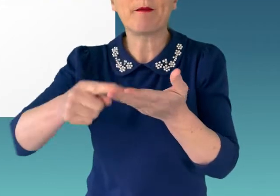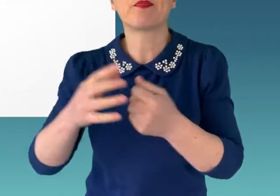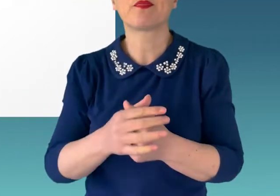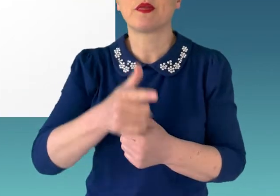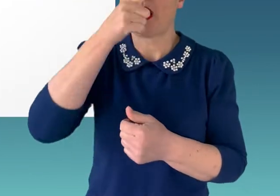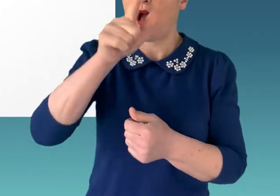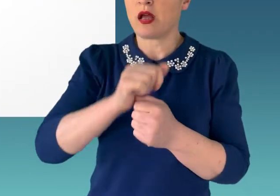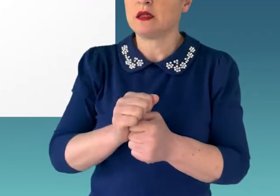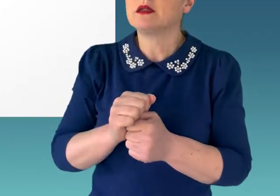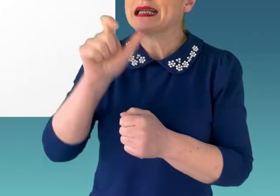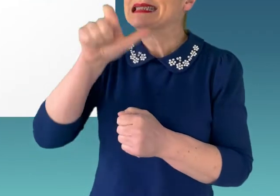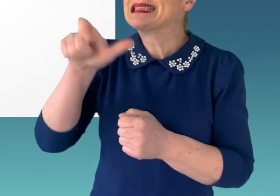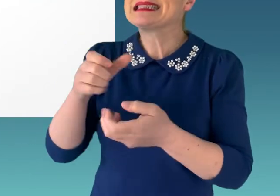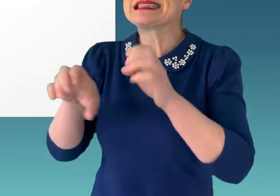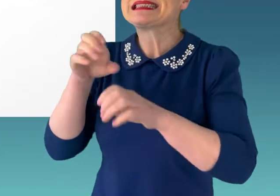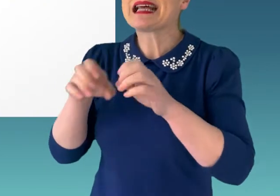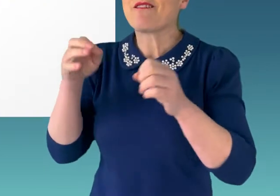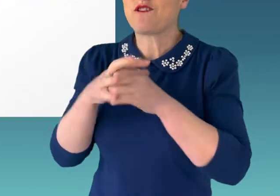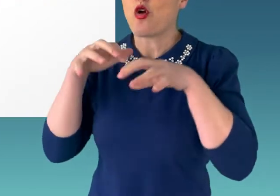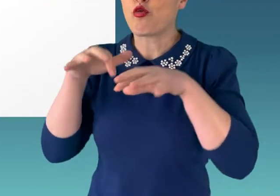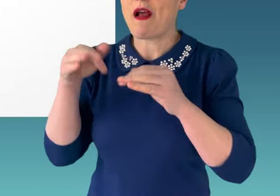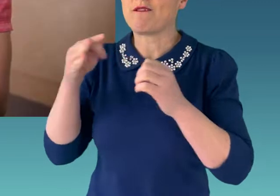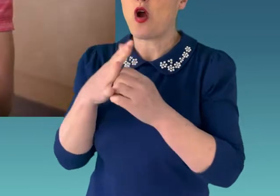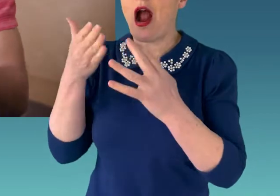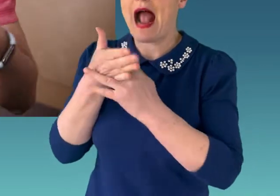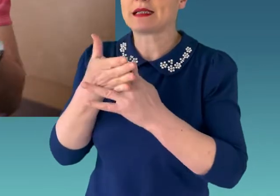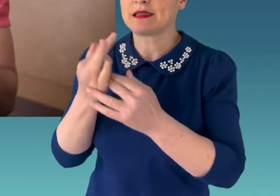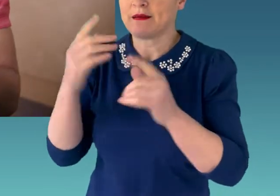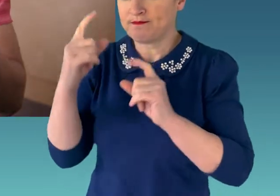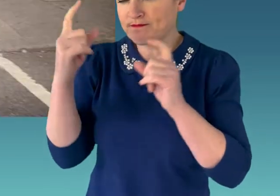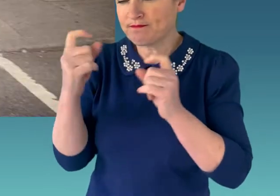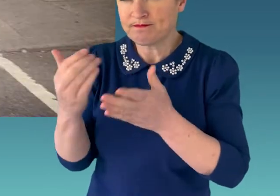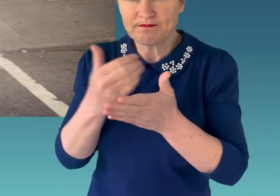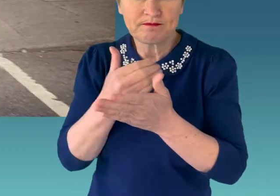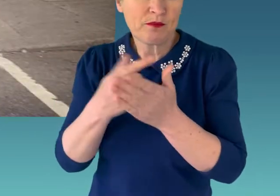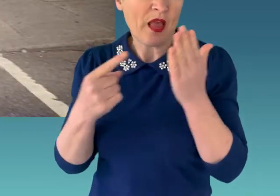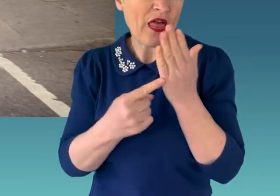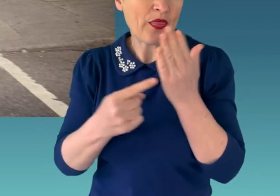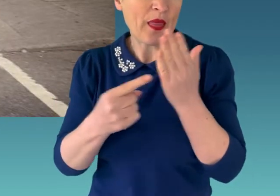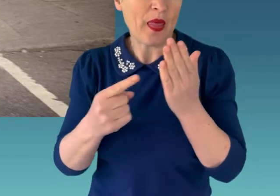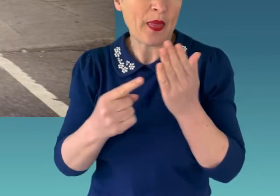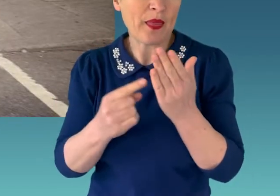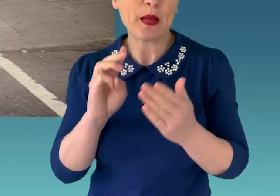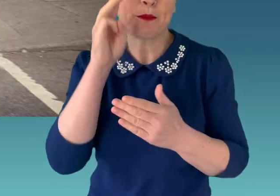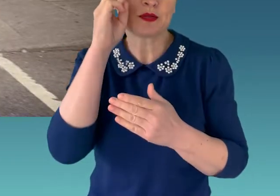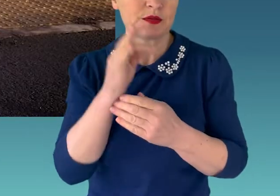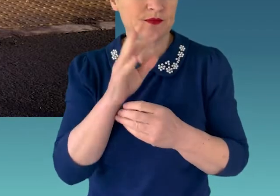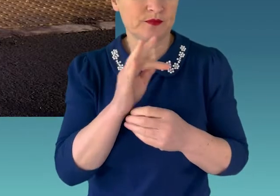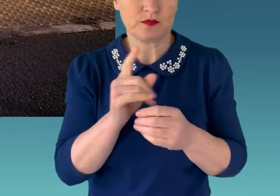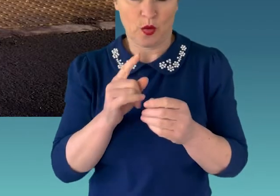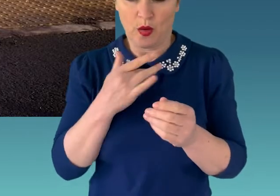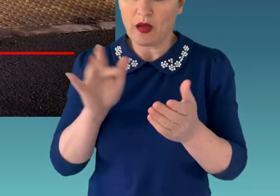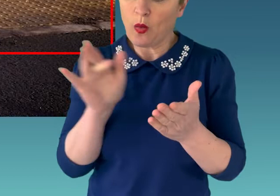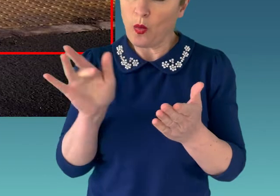the Crowd4Access project have gathered tons and thousands of images. We manually go through all these images and filter out the images